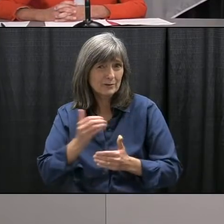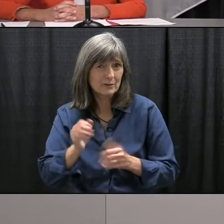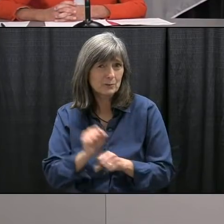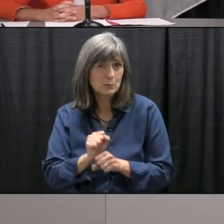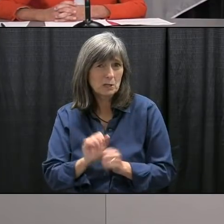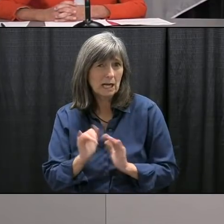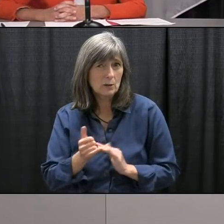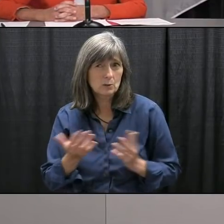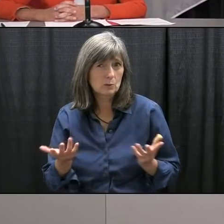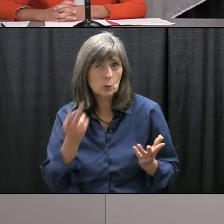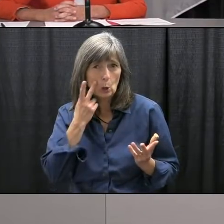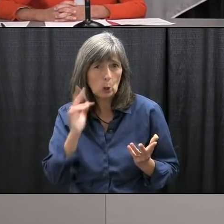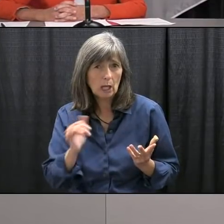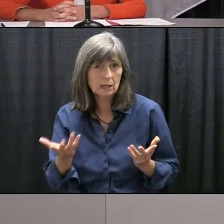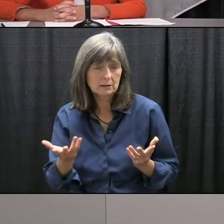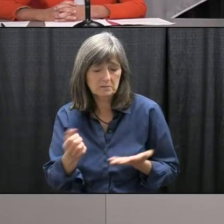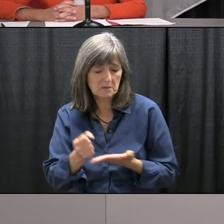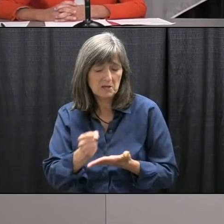work?